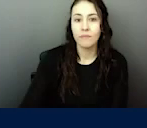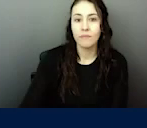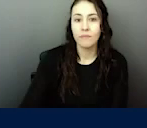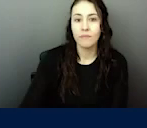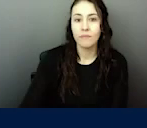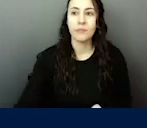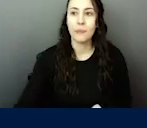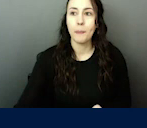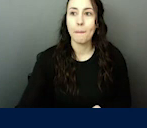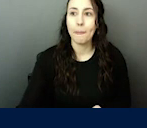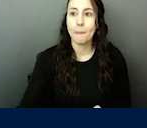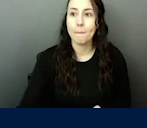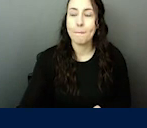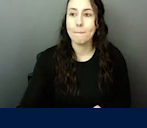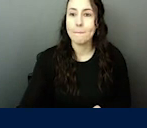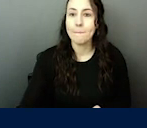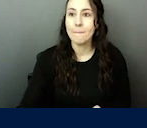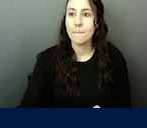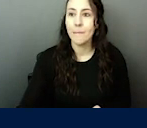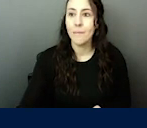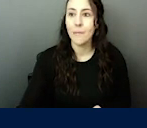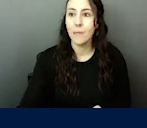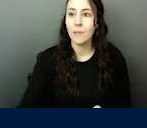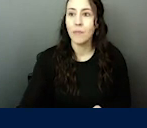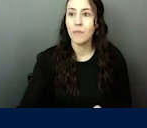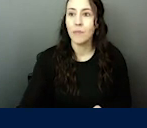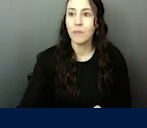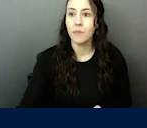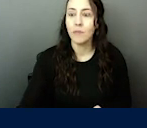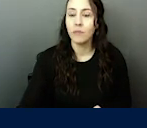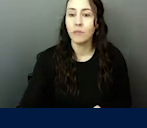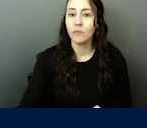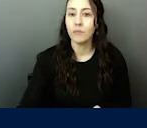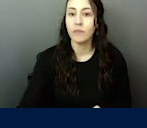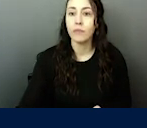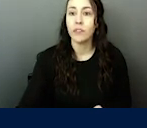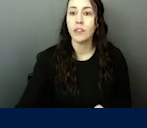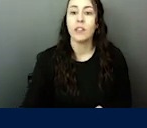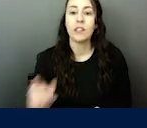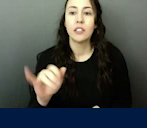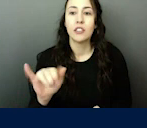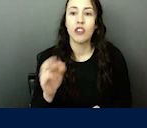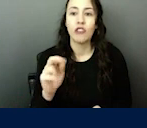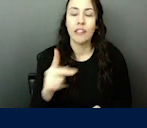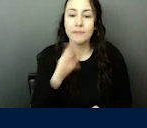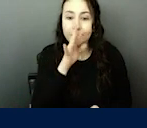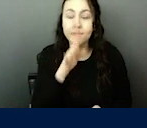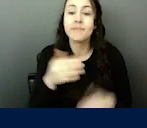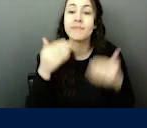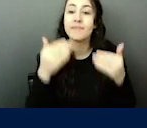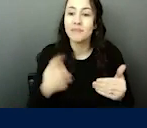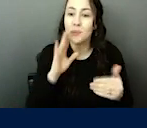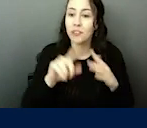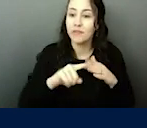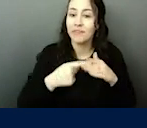Good morning, everyone. Good morning again. This is speaker number 3 for this morning's